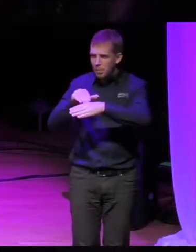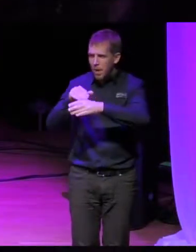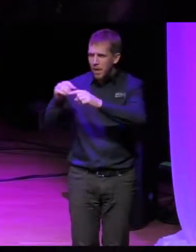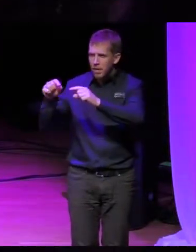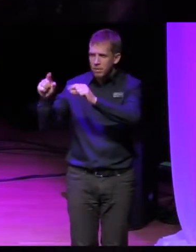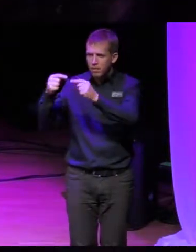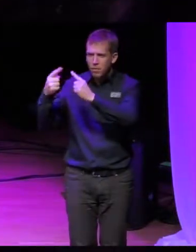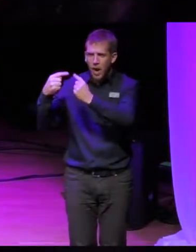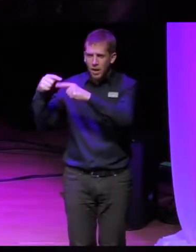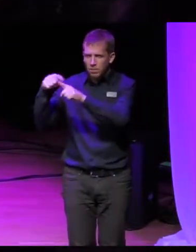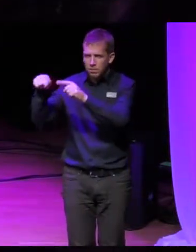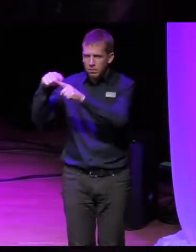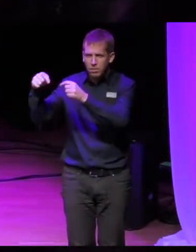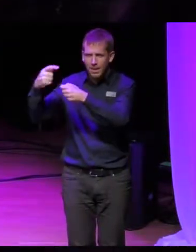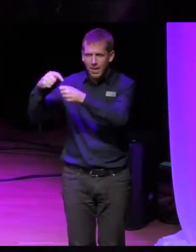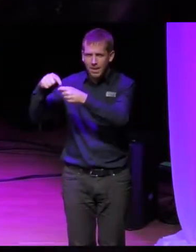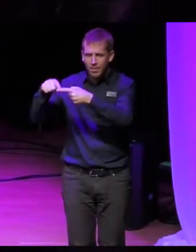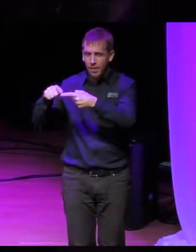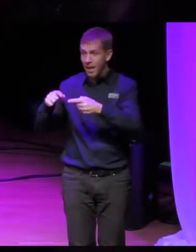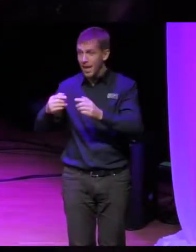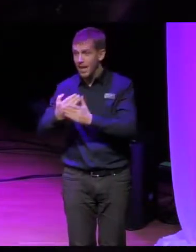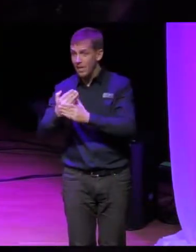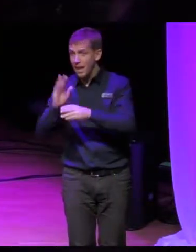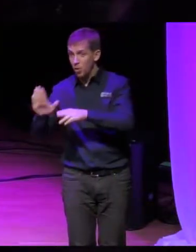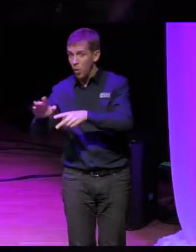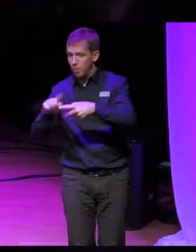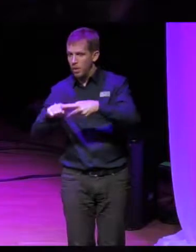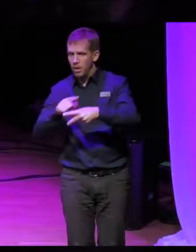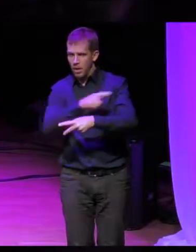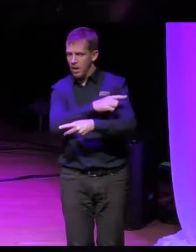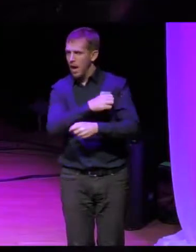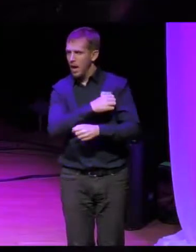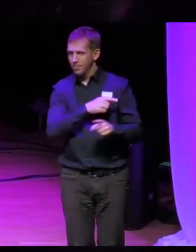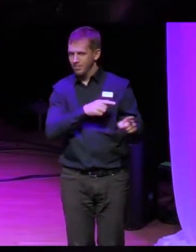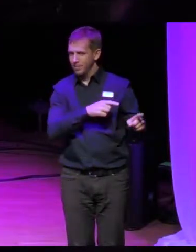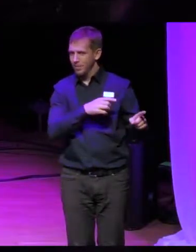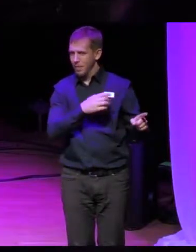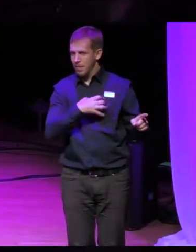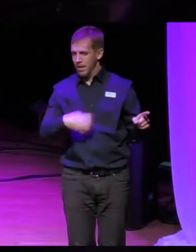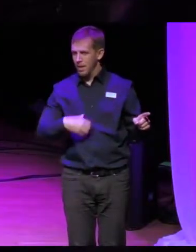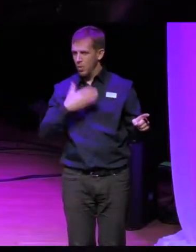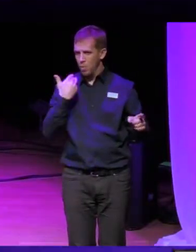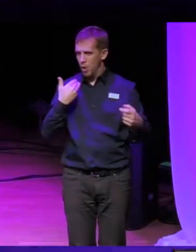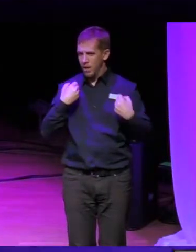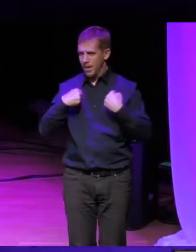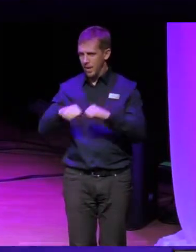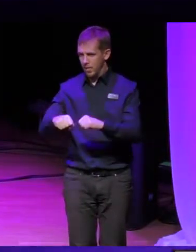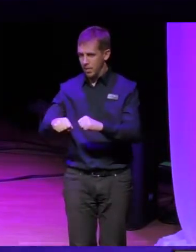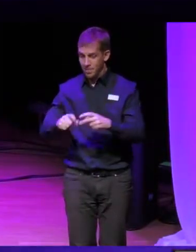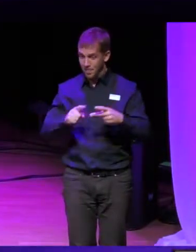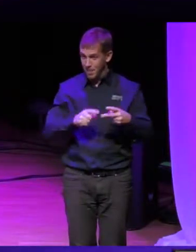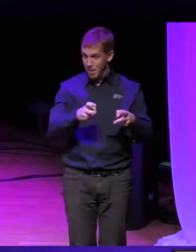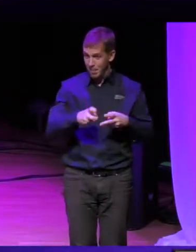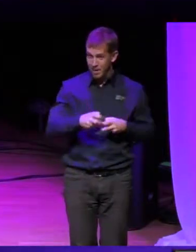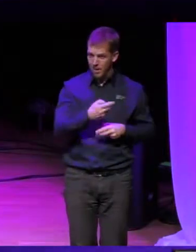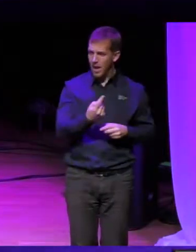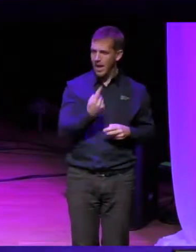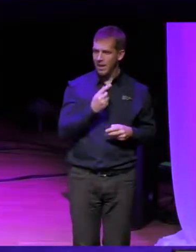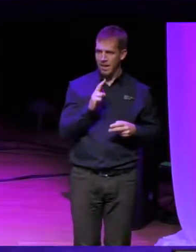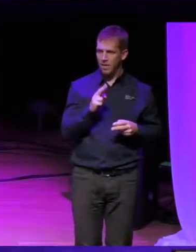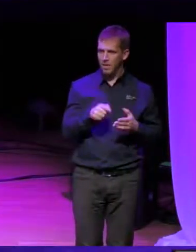was going in place, while it was stayed and the administration could not put it into effect, in March there was a new travel ban